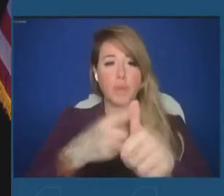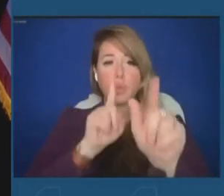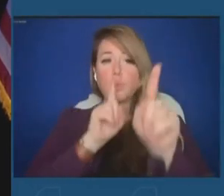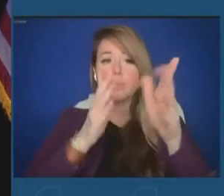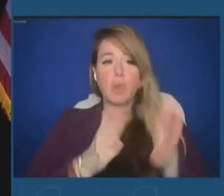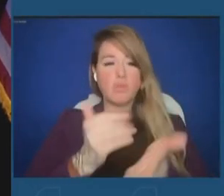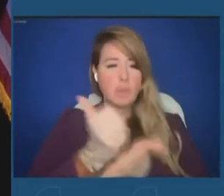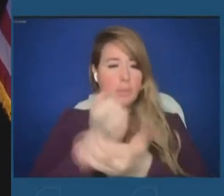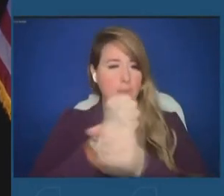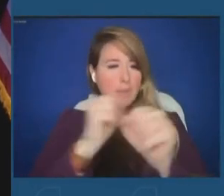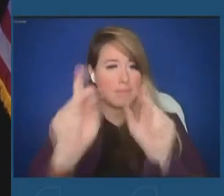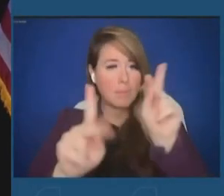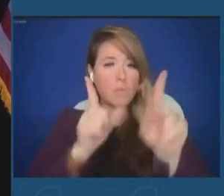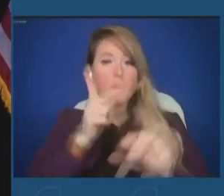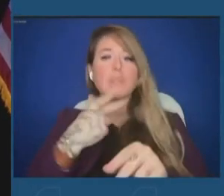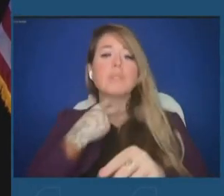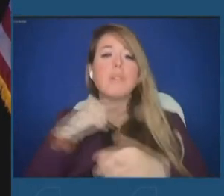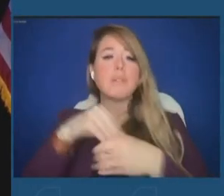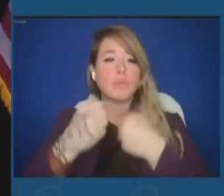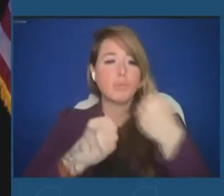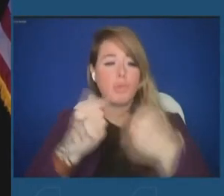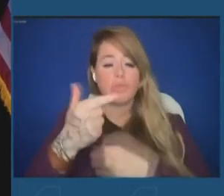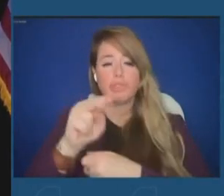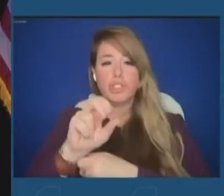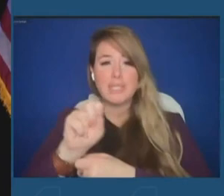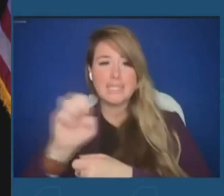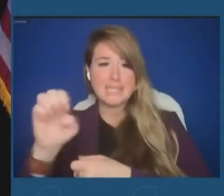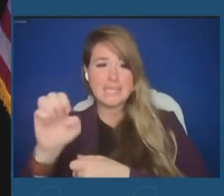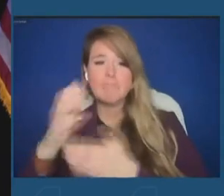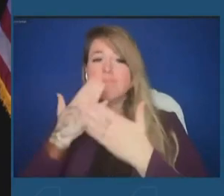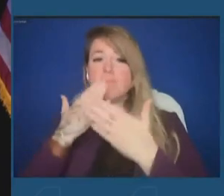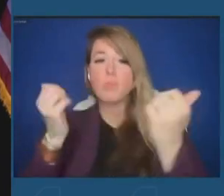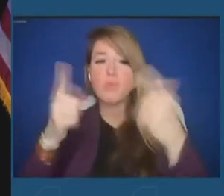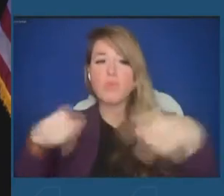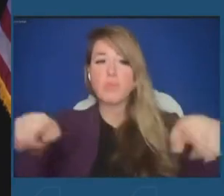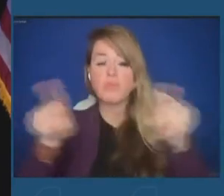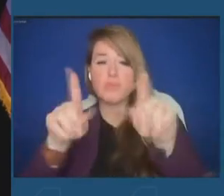stranded in cars in Genesee County. Thank you, gentlemen.